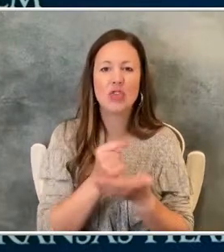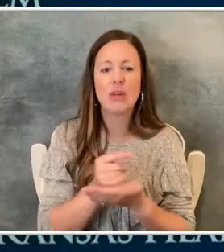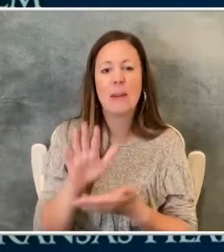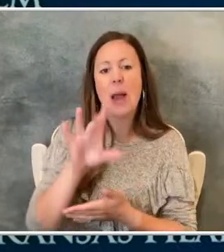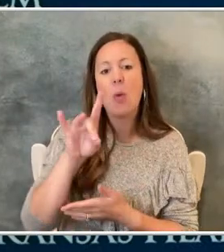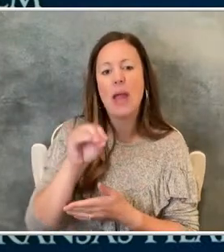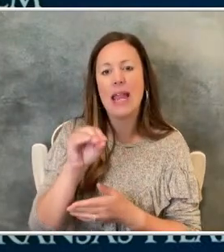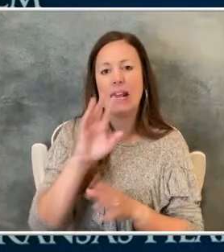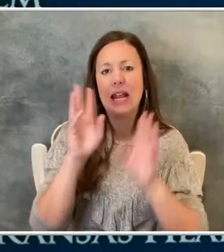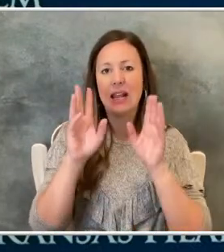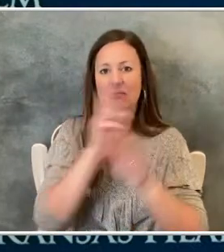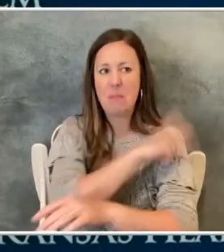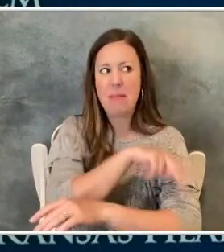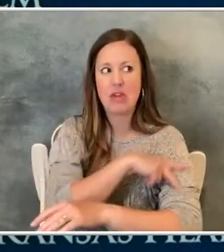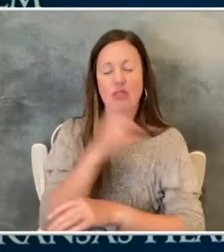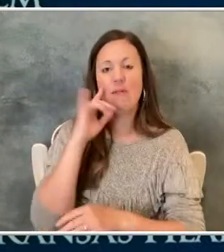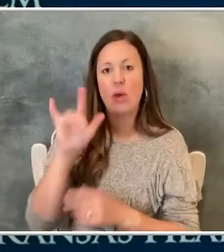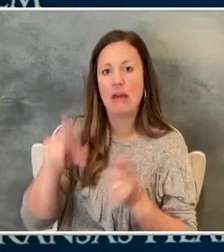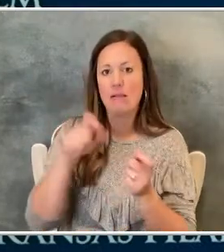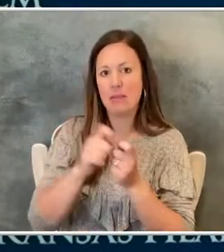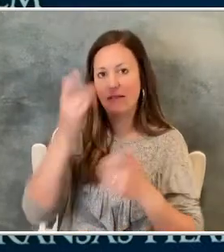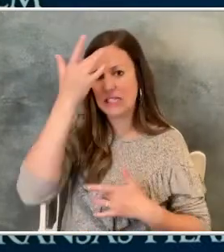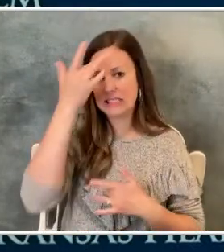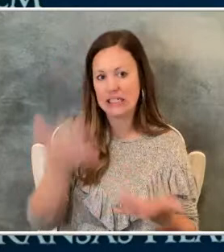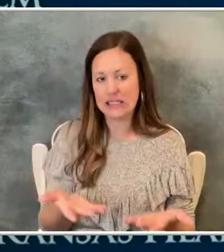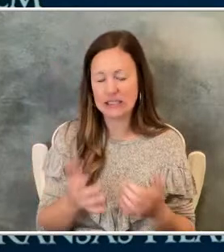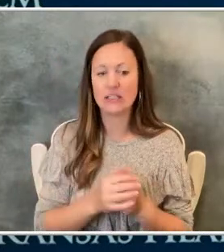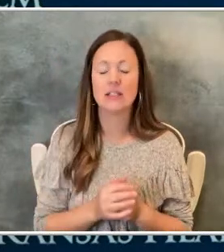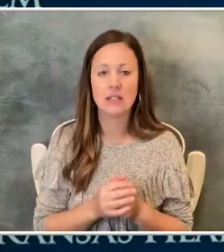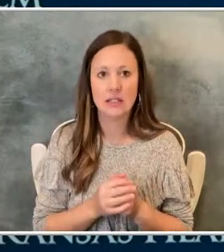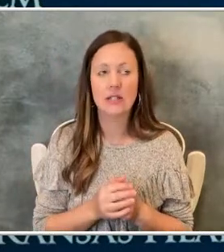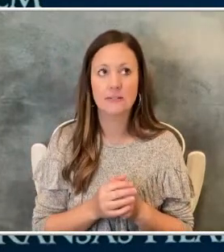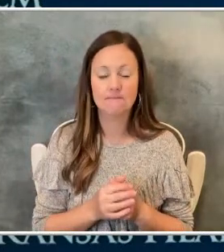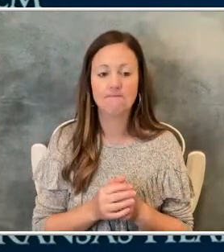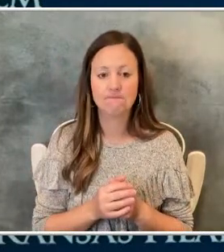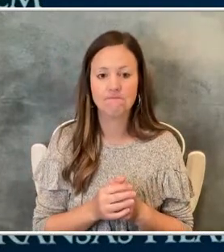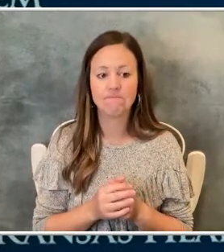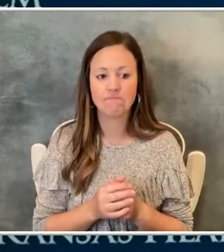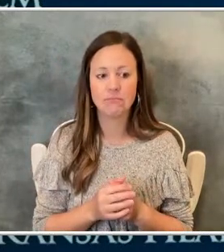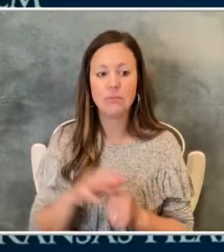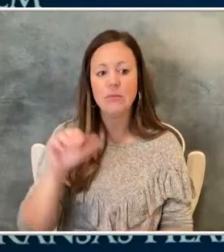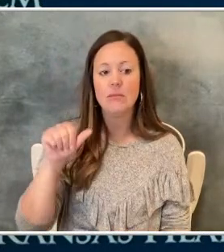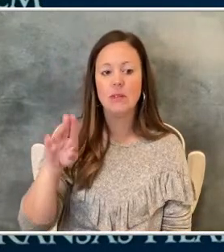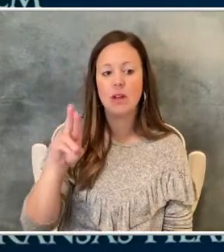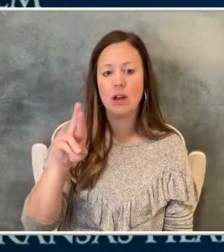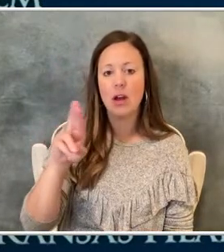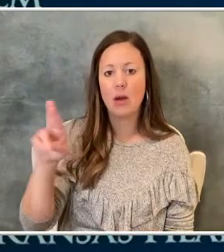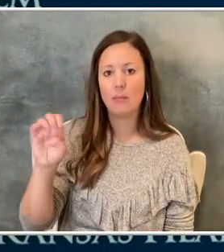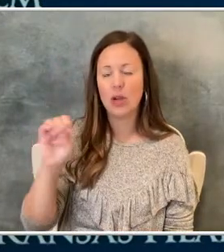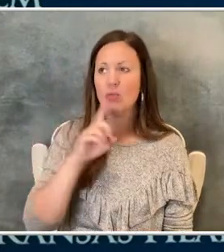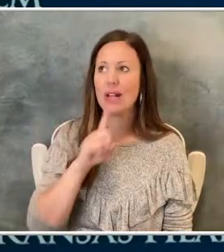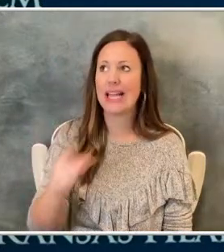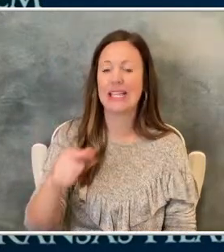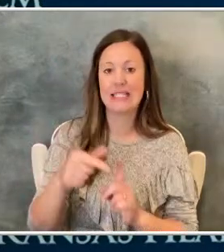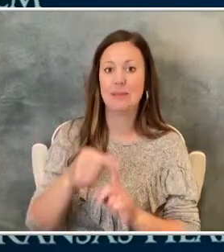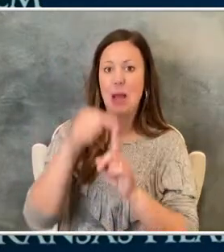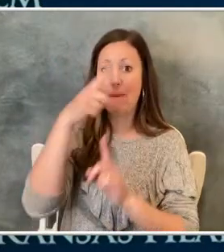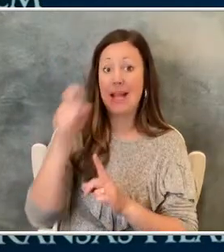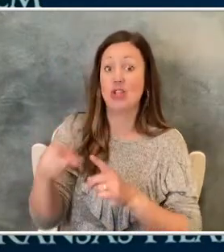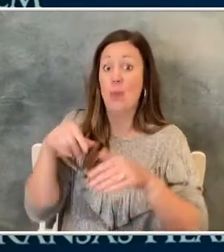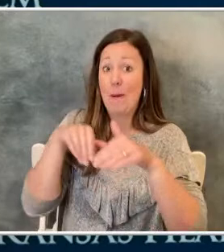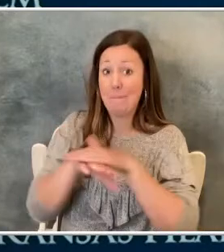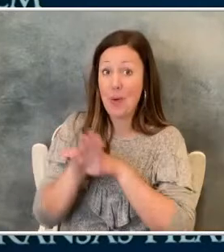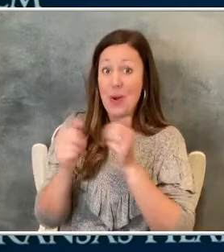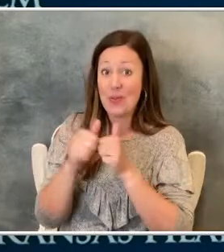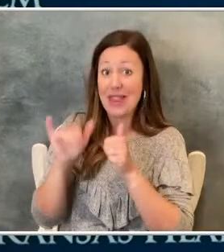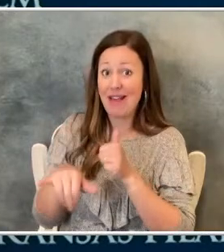now for this disease, these diseases. And Aubree was a special case because she was born with, as her mother